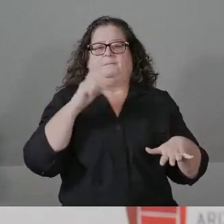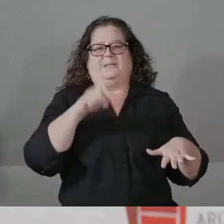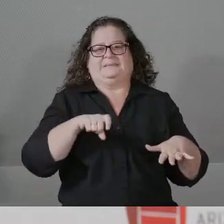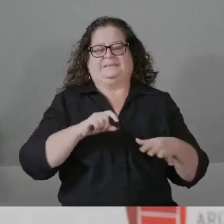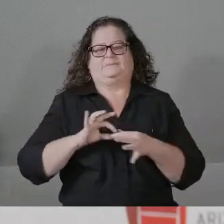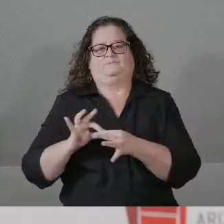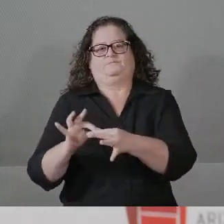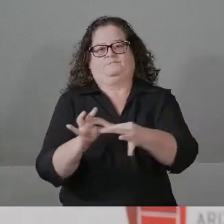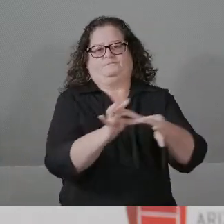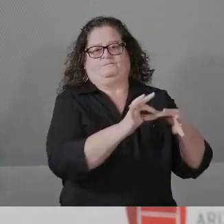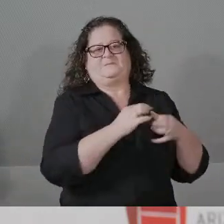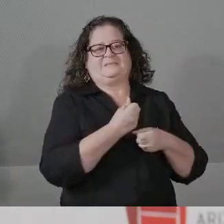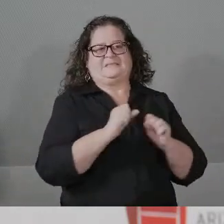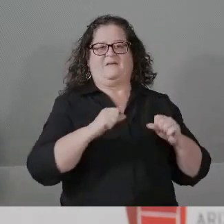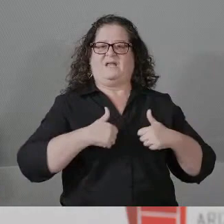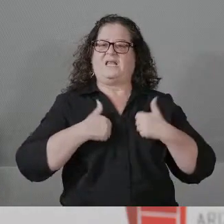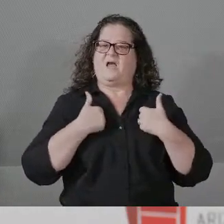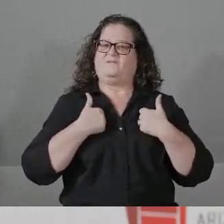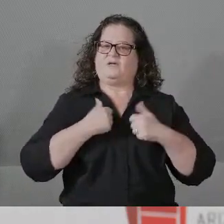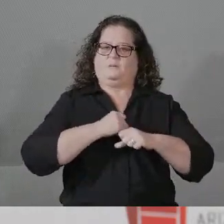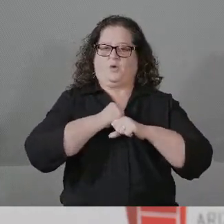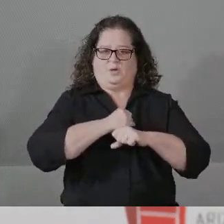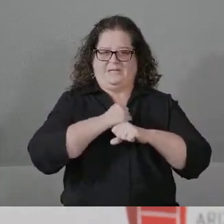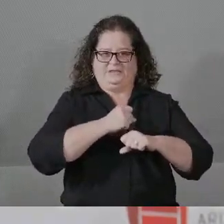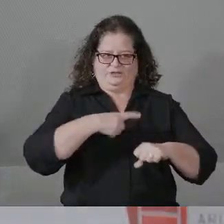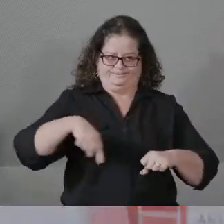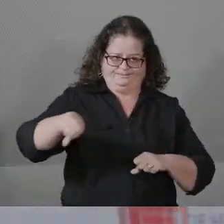and protect the public health.